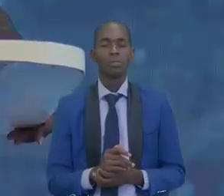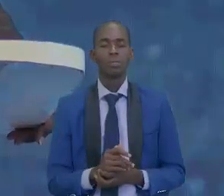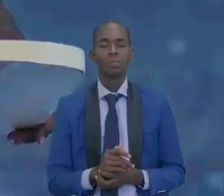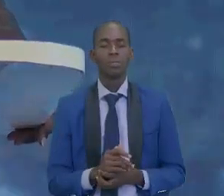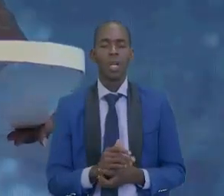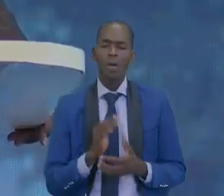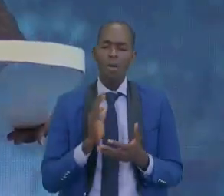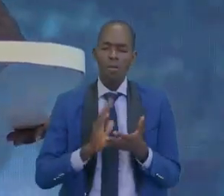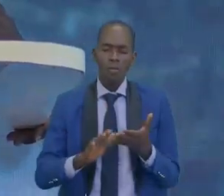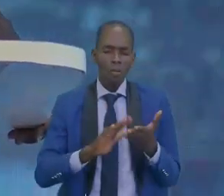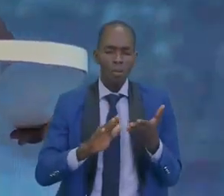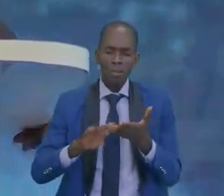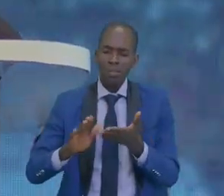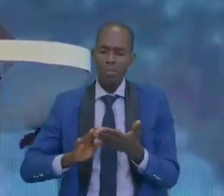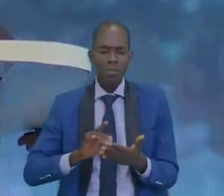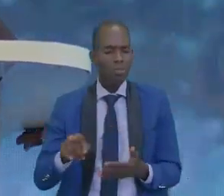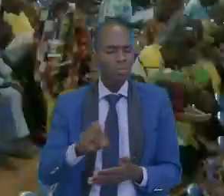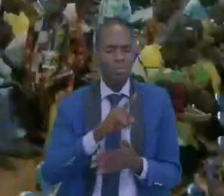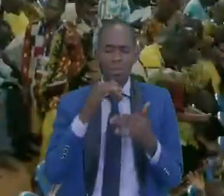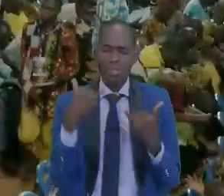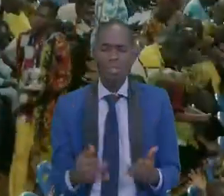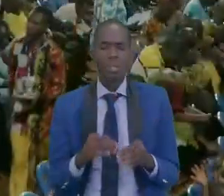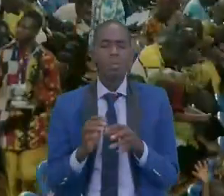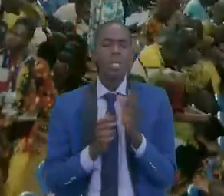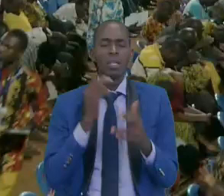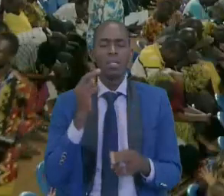forgive them now in Jesus' name.